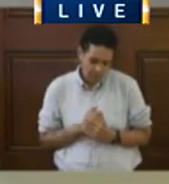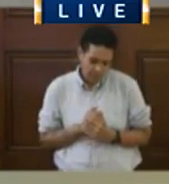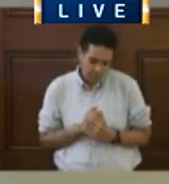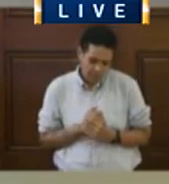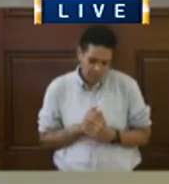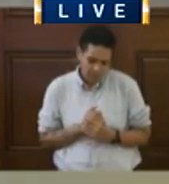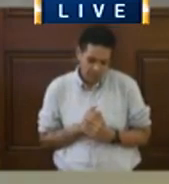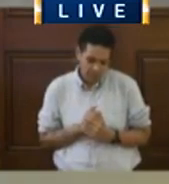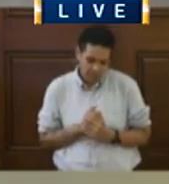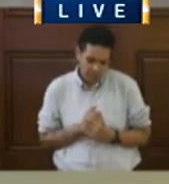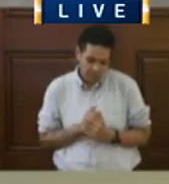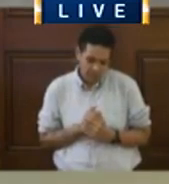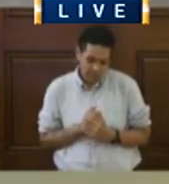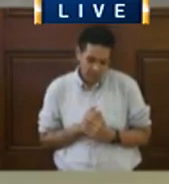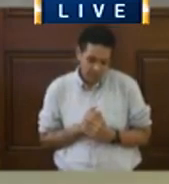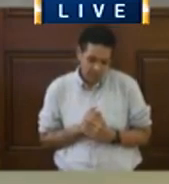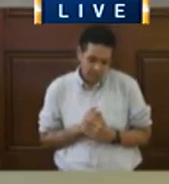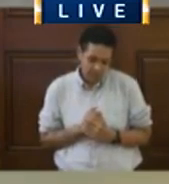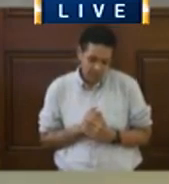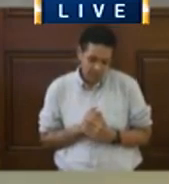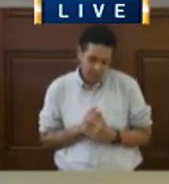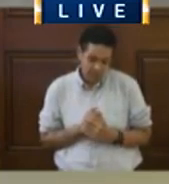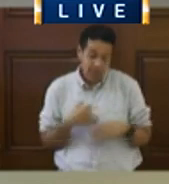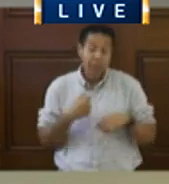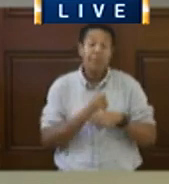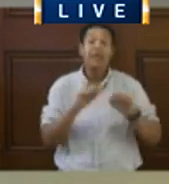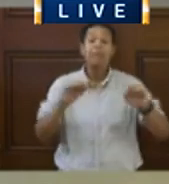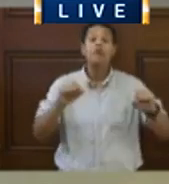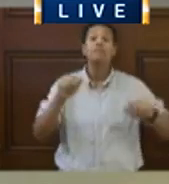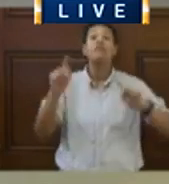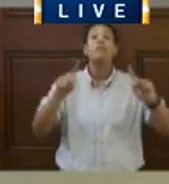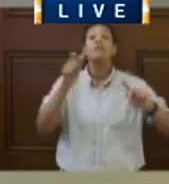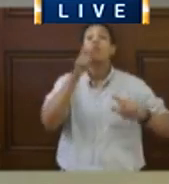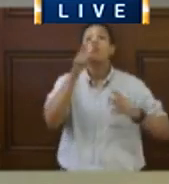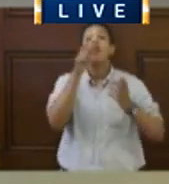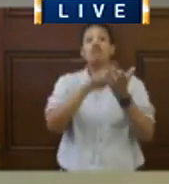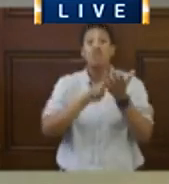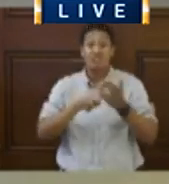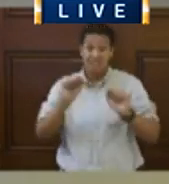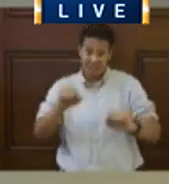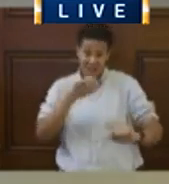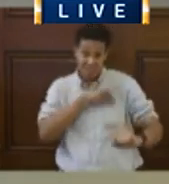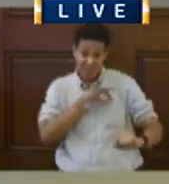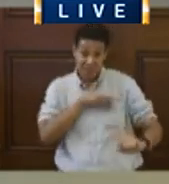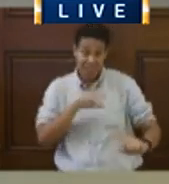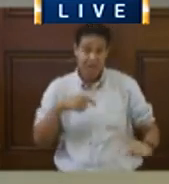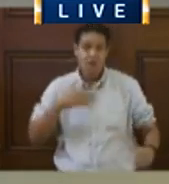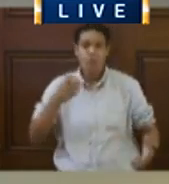possible for people who are not registered to pay. And I just want to say